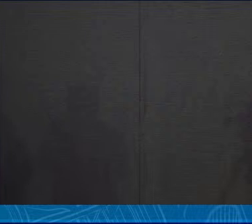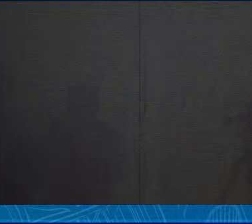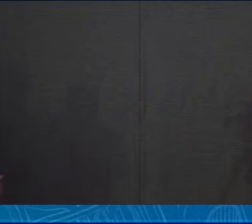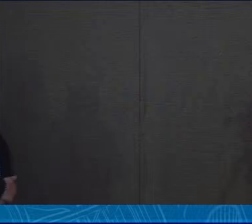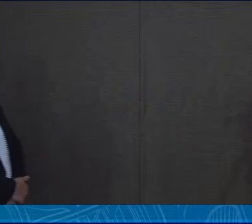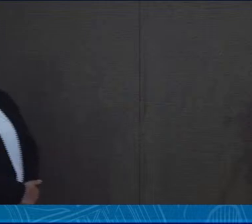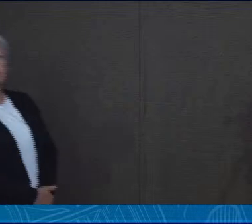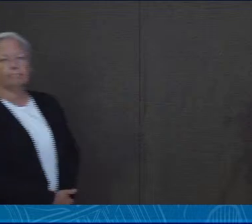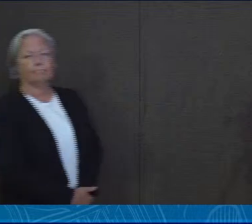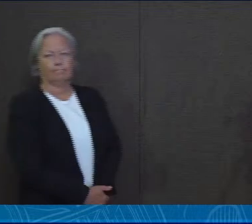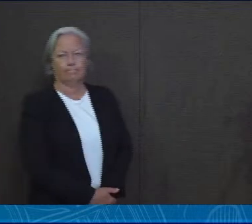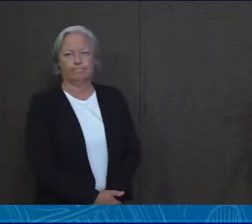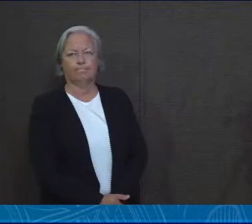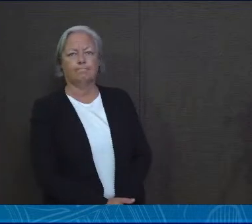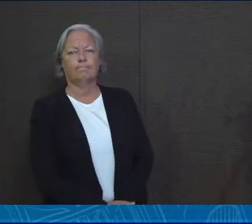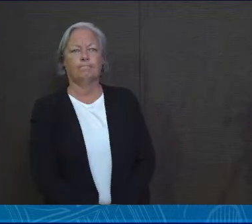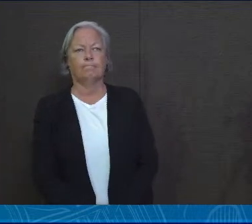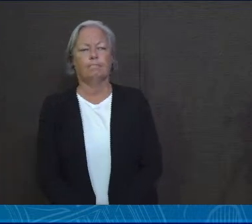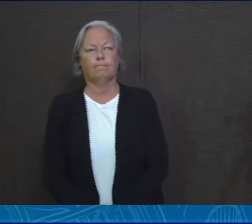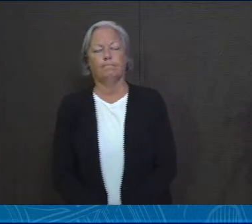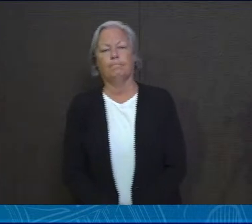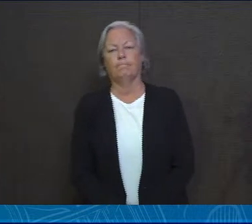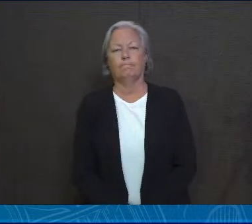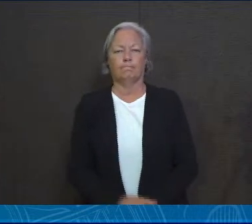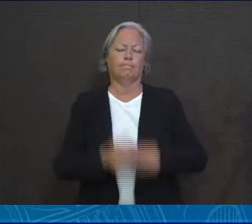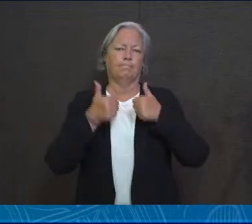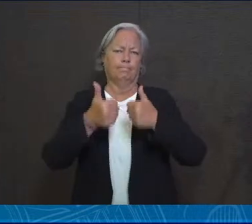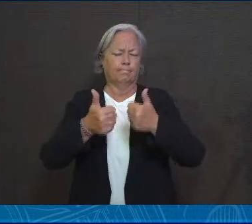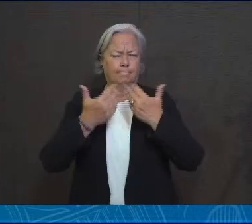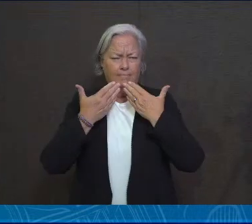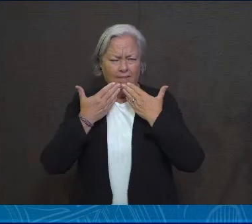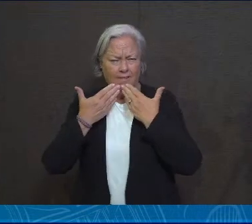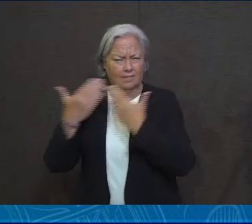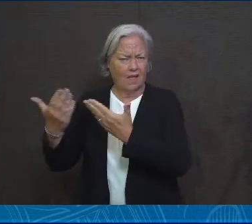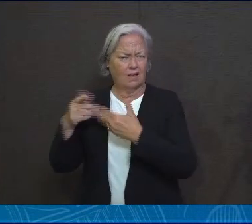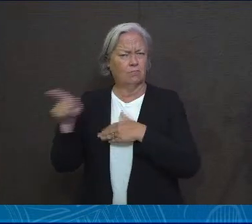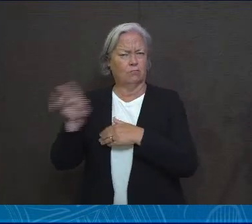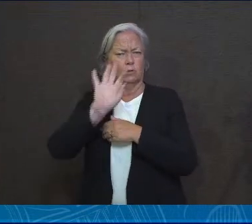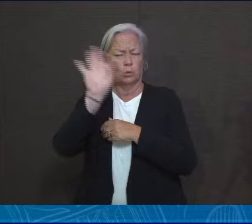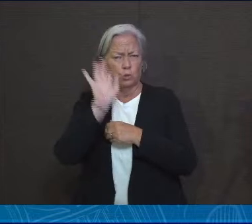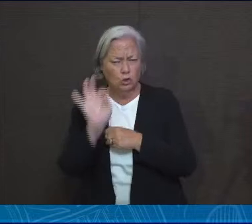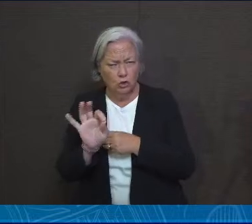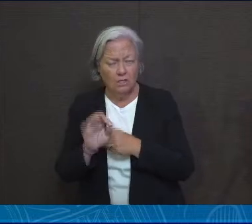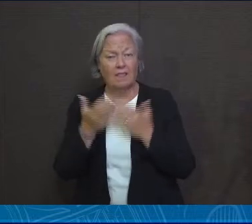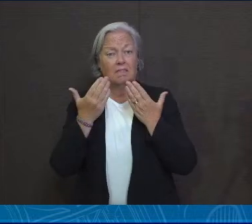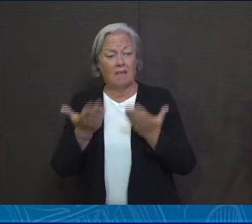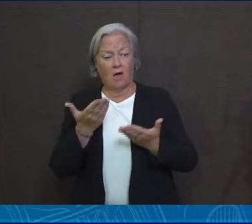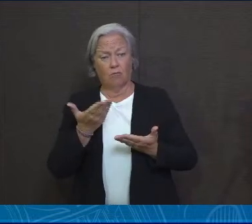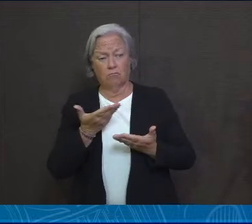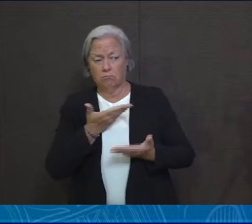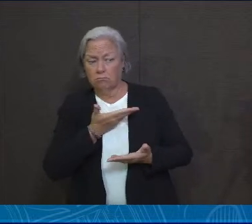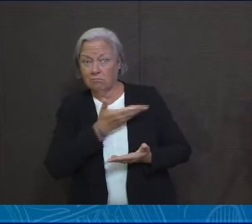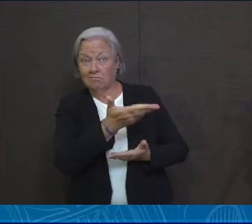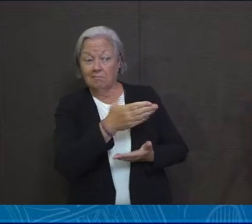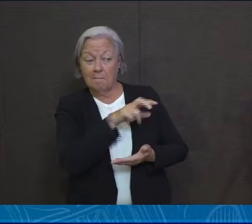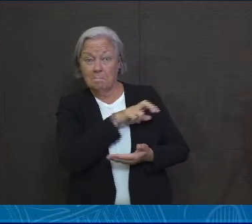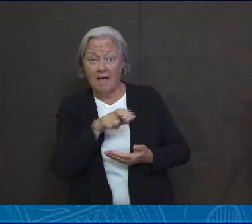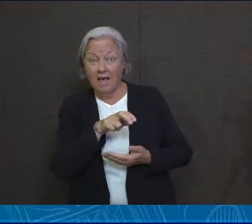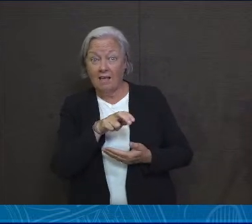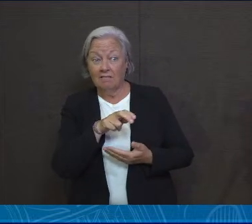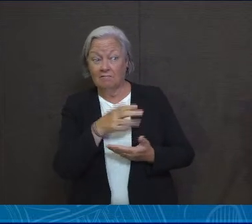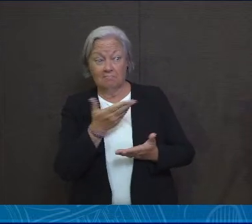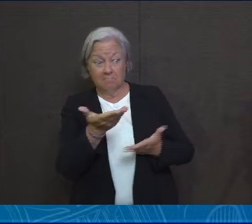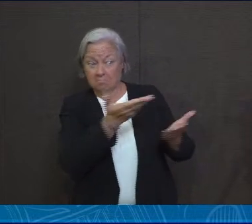panel. The question is addressed to all of you, if anyone wants to respond to that, or do you want to take turns in?